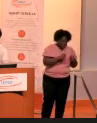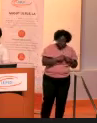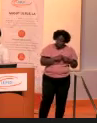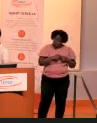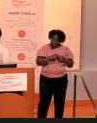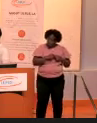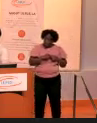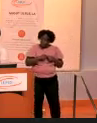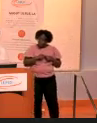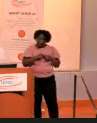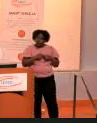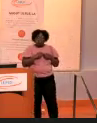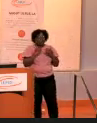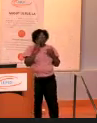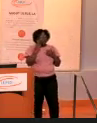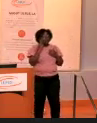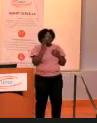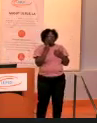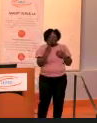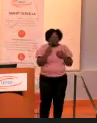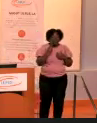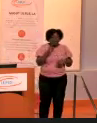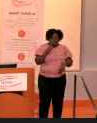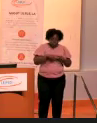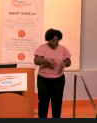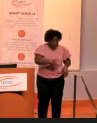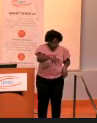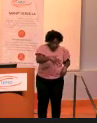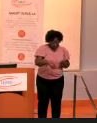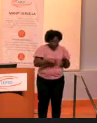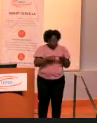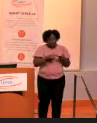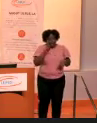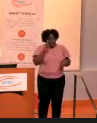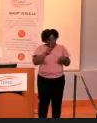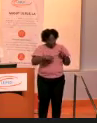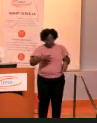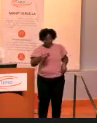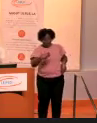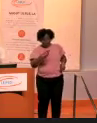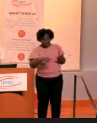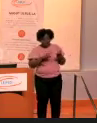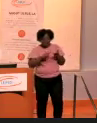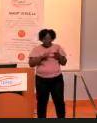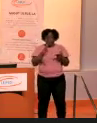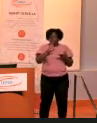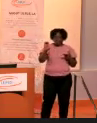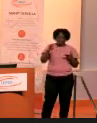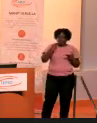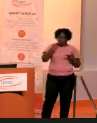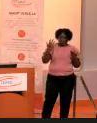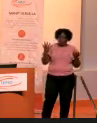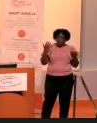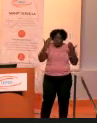the exclusion factors is not being pregnant or breastfeeding and willing to use birth control, because we don't know the safety of CAR T